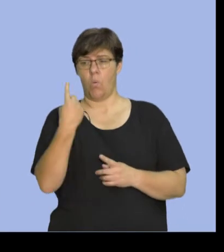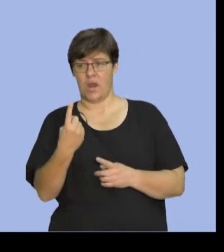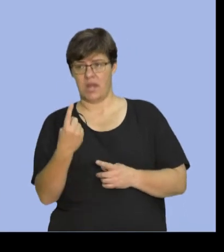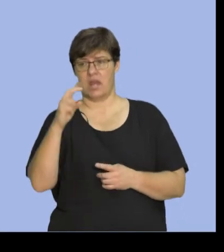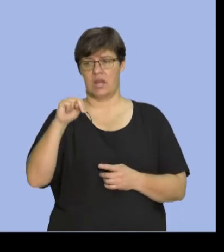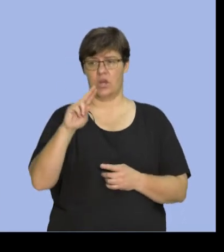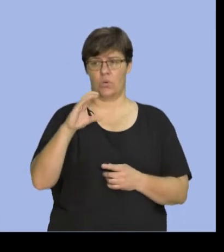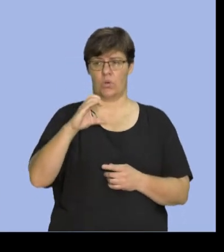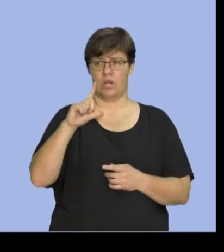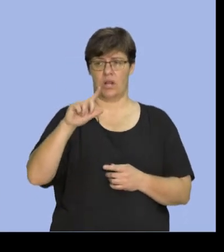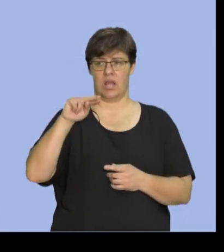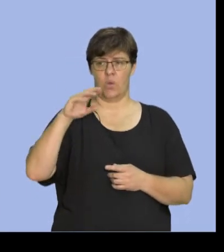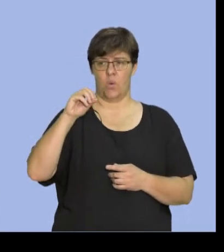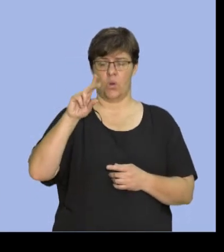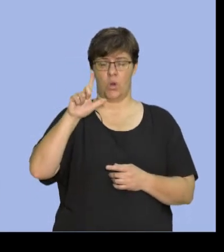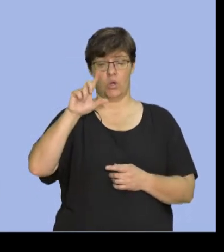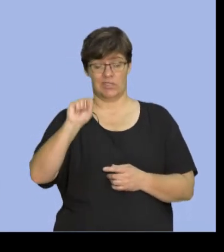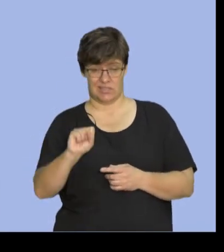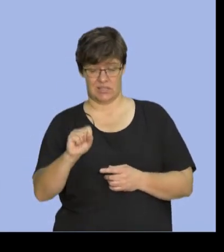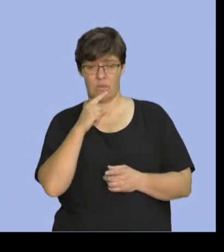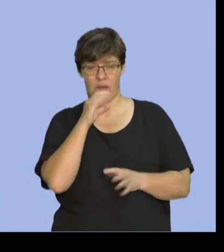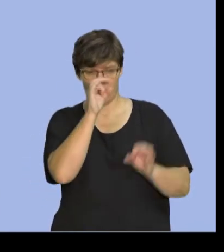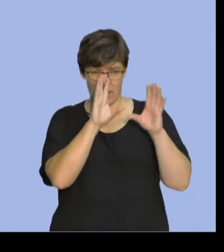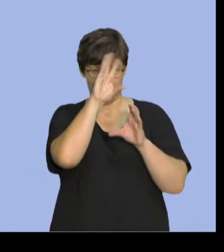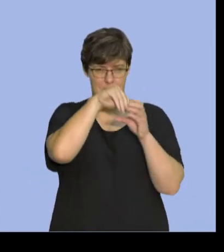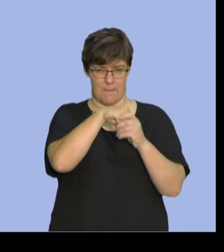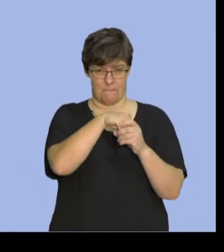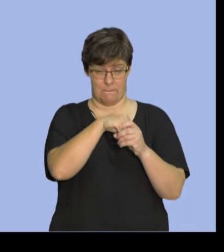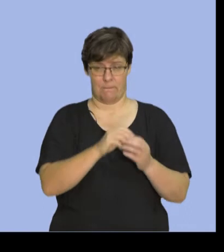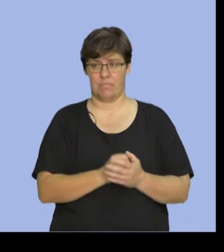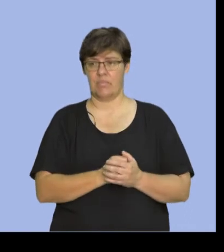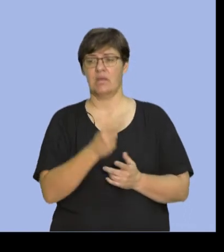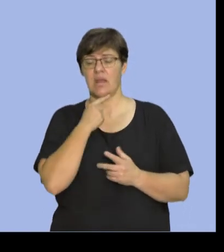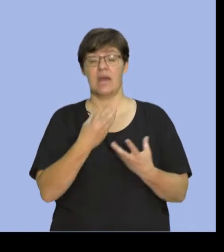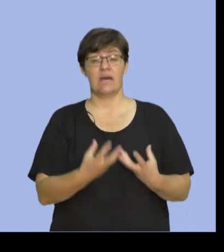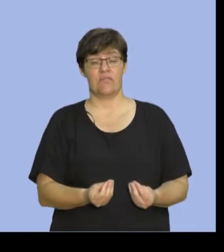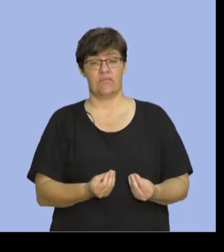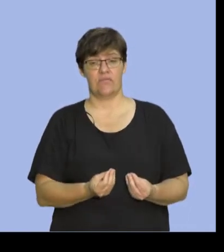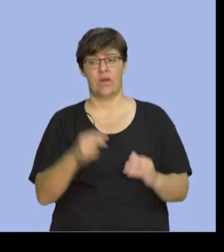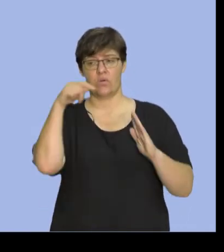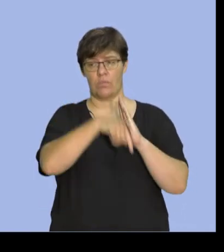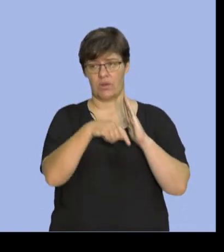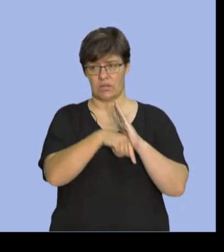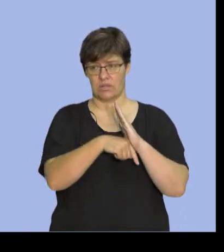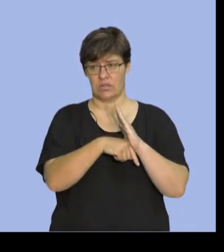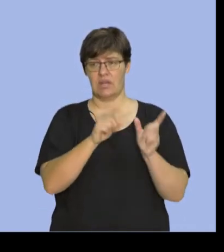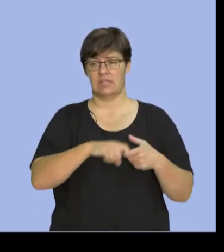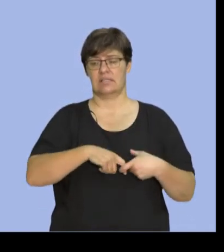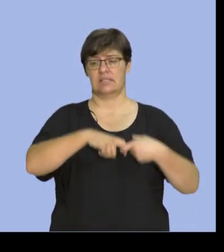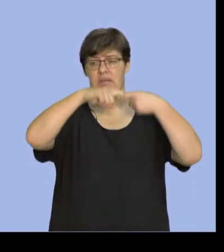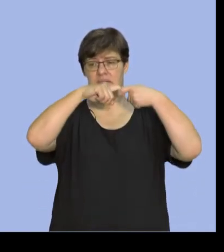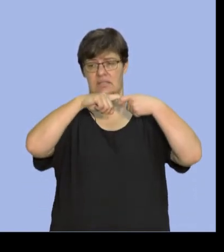are tiny small bodies found in the nucleus. The nucleus has its components suspended